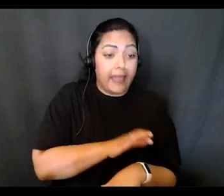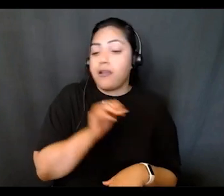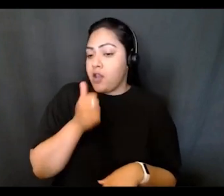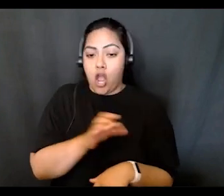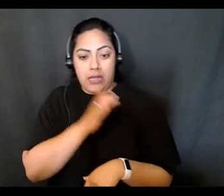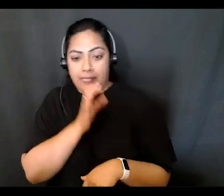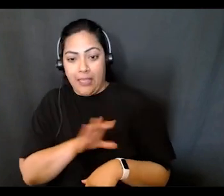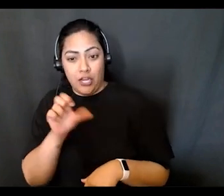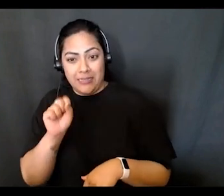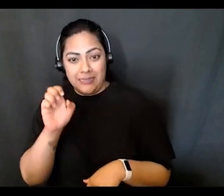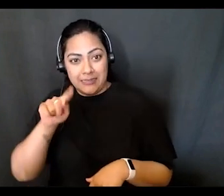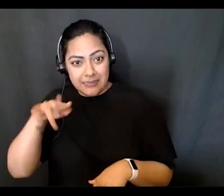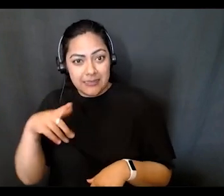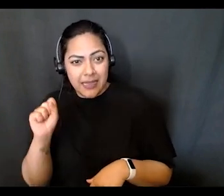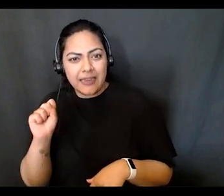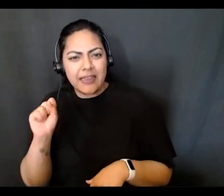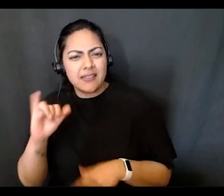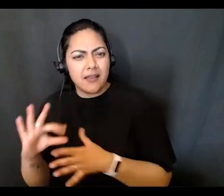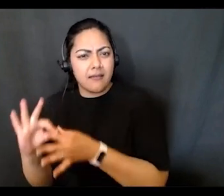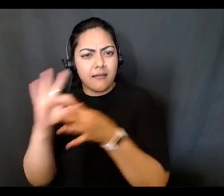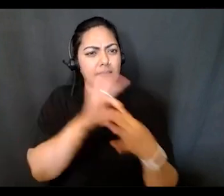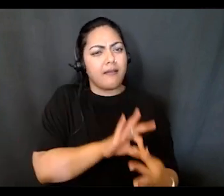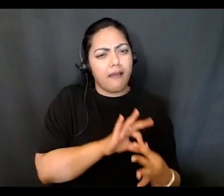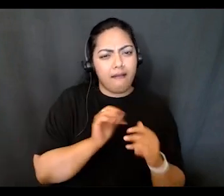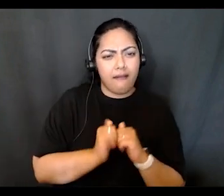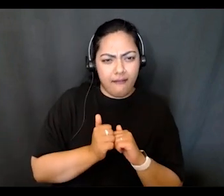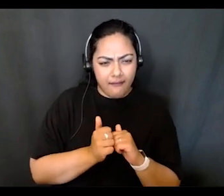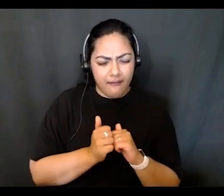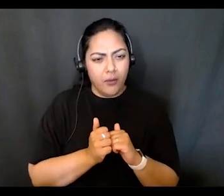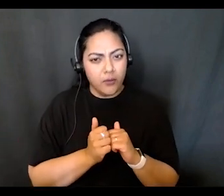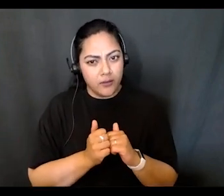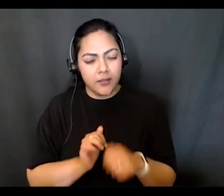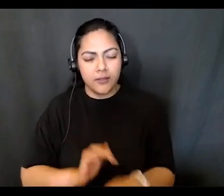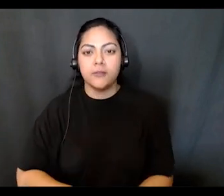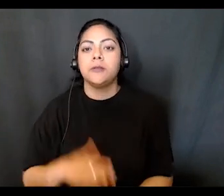settings. We're going to go to the next slide now. Thank you.